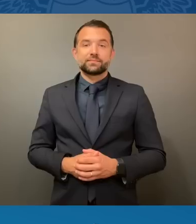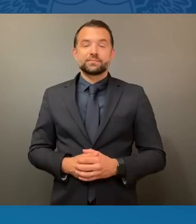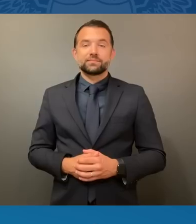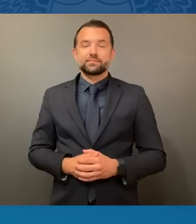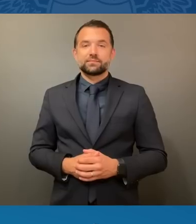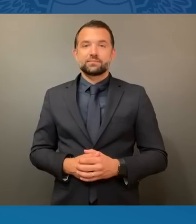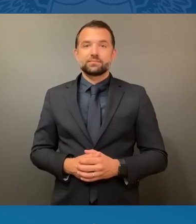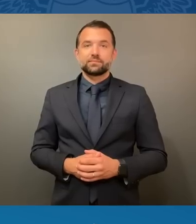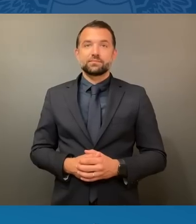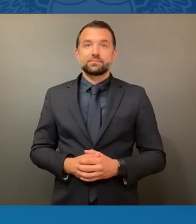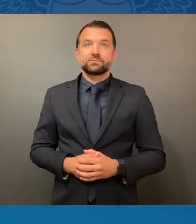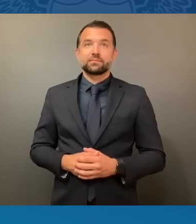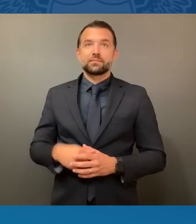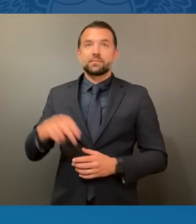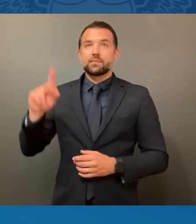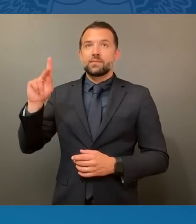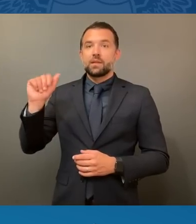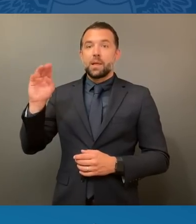Kamala Harris.